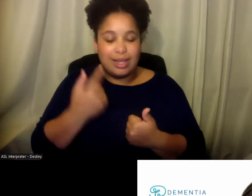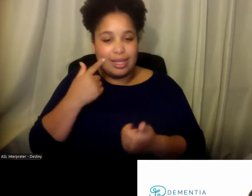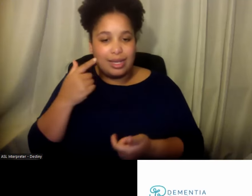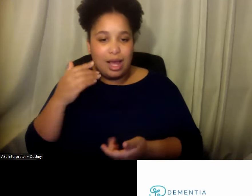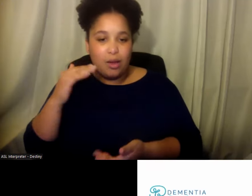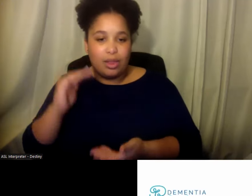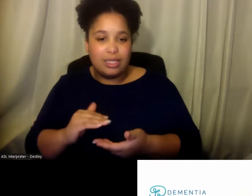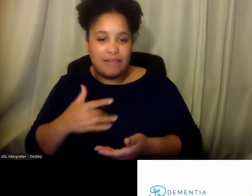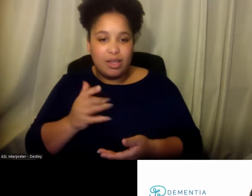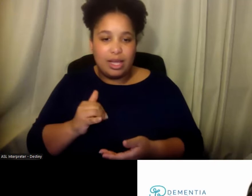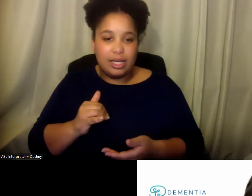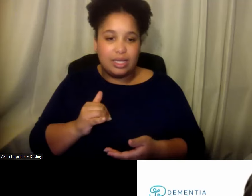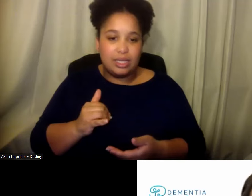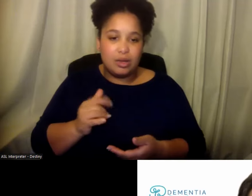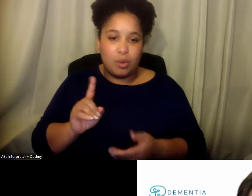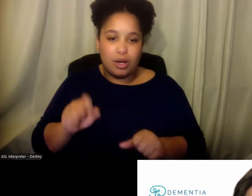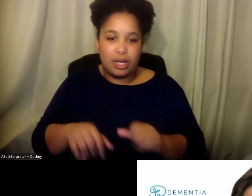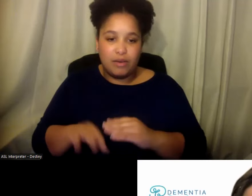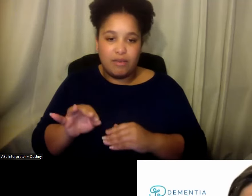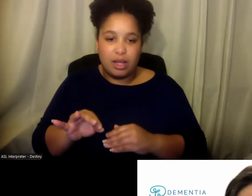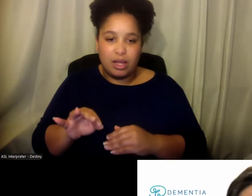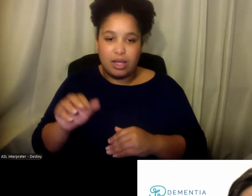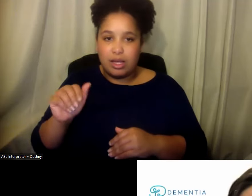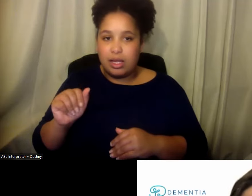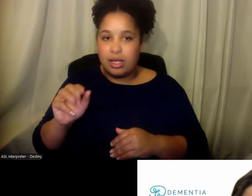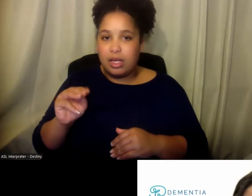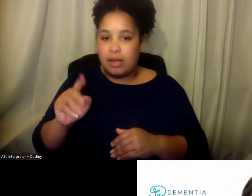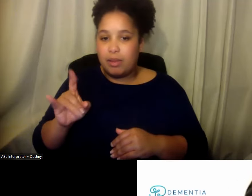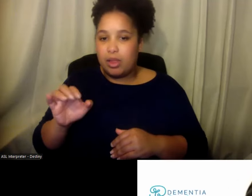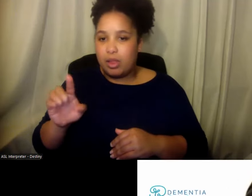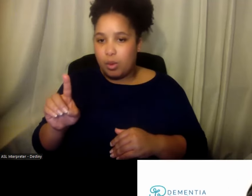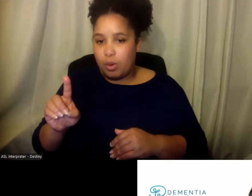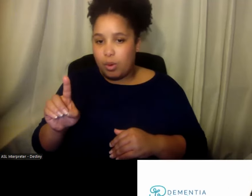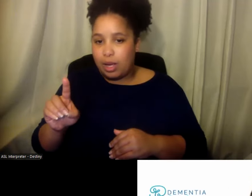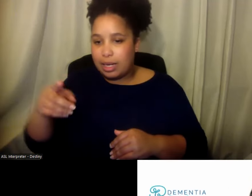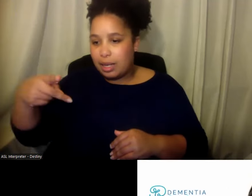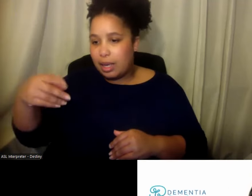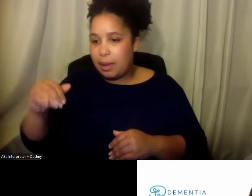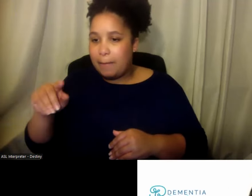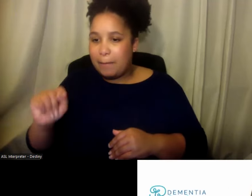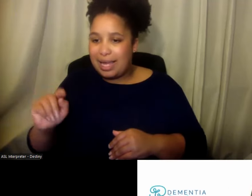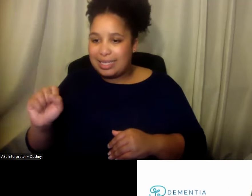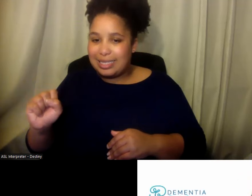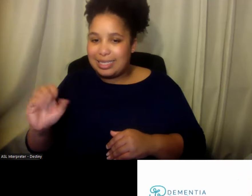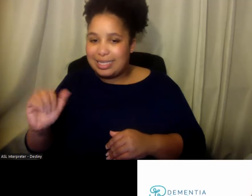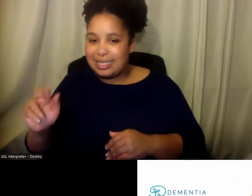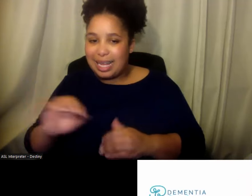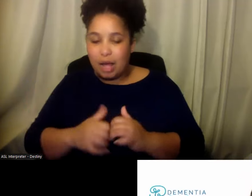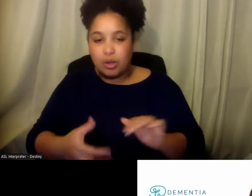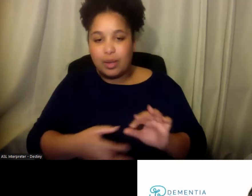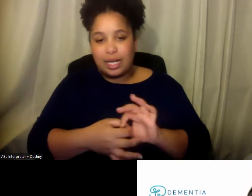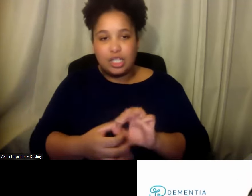it's kind of the other way, where can you get a amyloid PET scan? There are research ways to do that. How can we connect you to